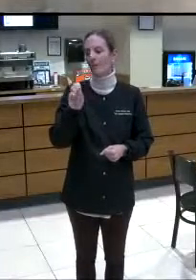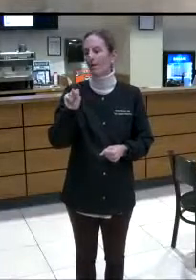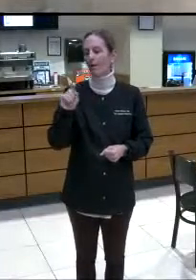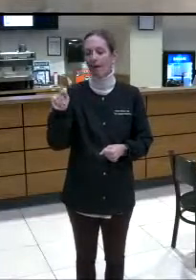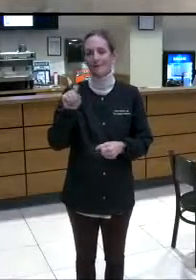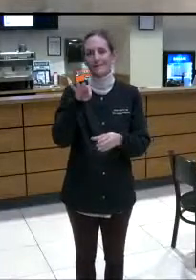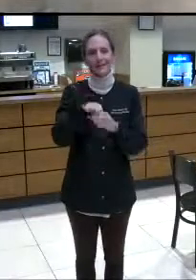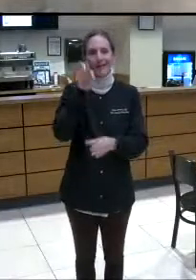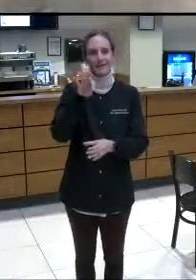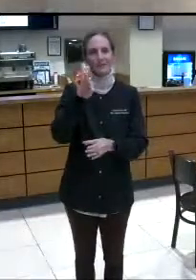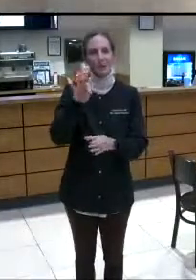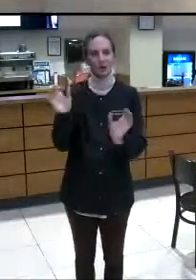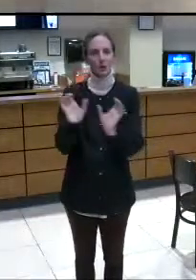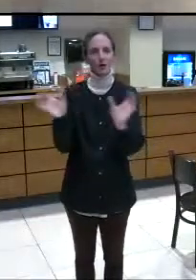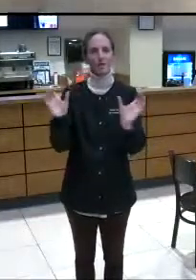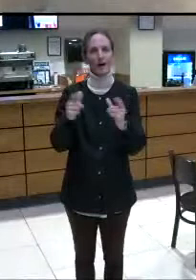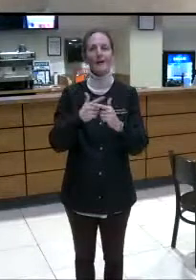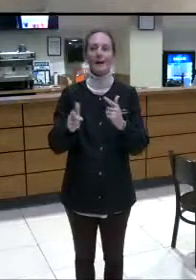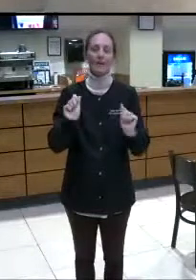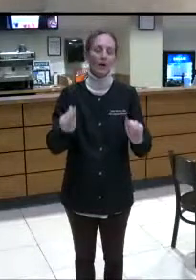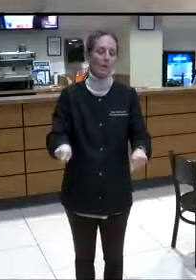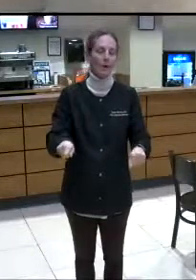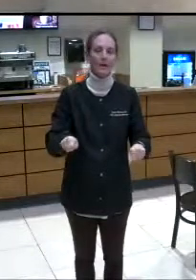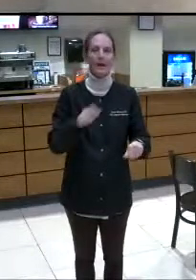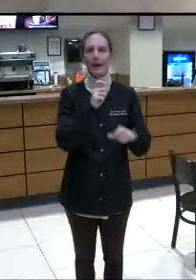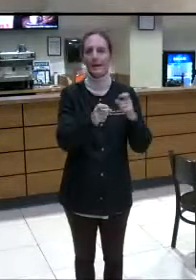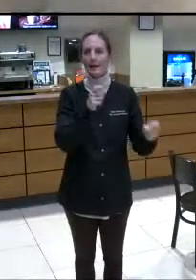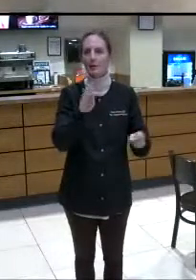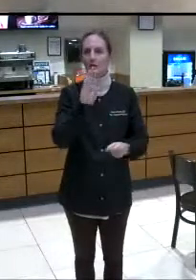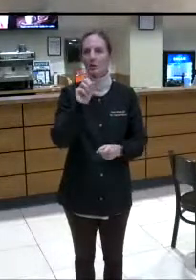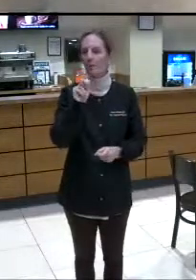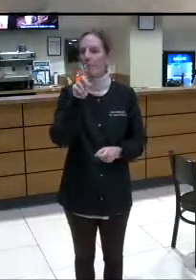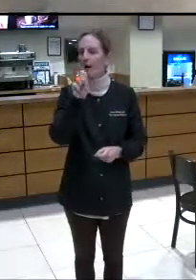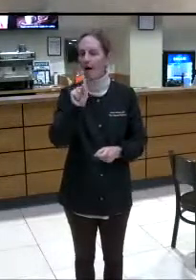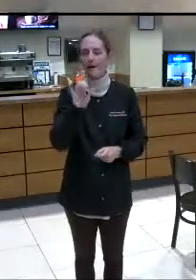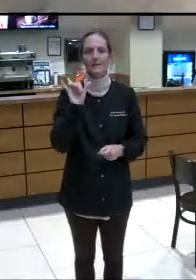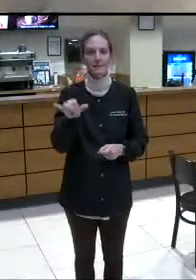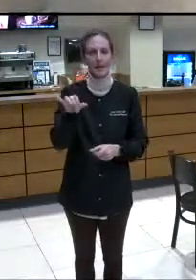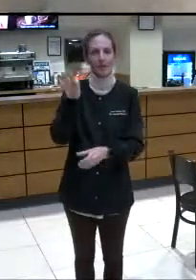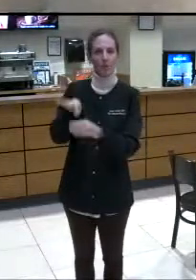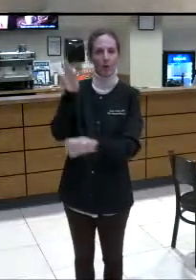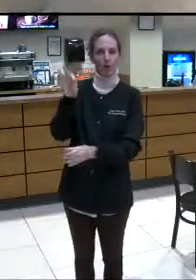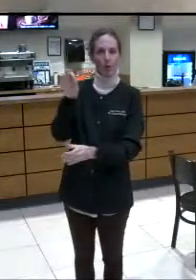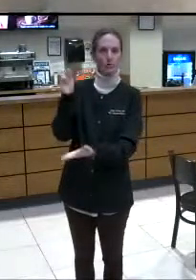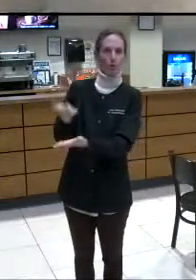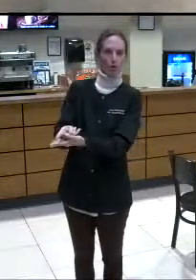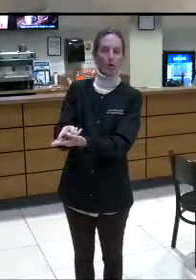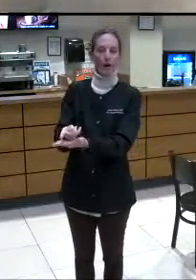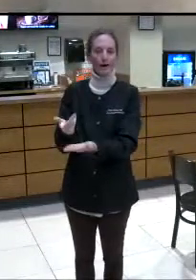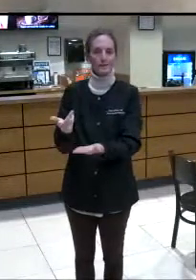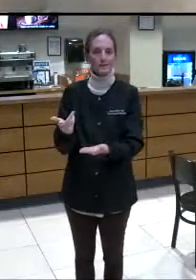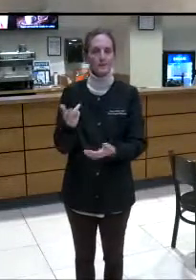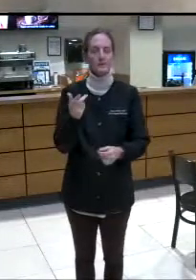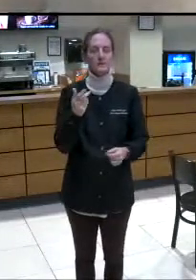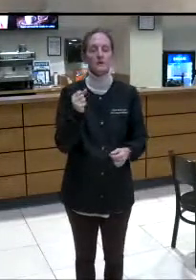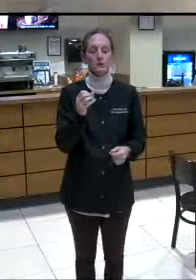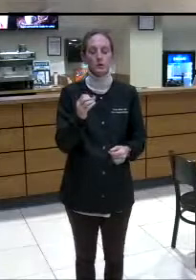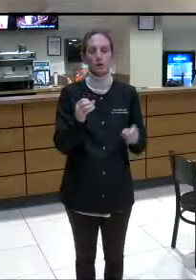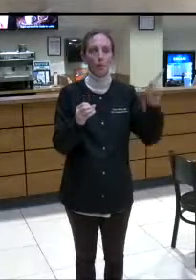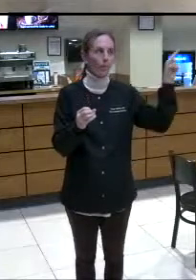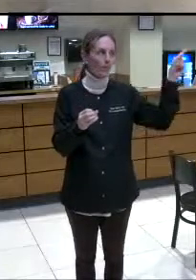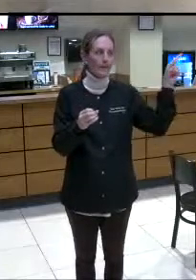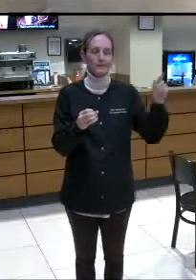so that we can then issue the bonds that the voters authorized when they authorized the SPLOST. So this is